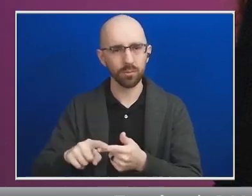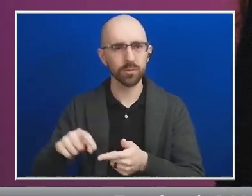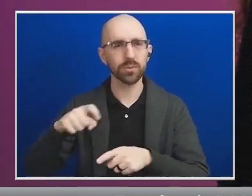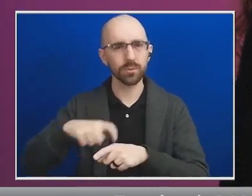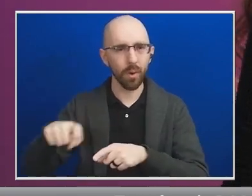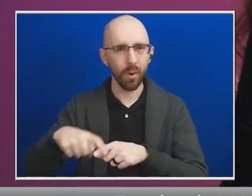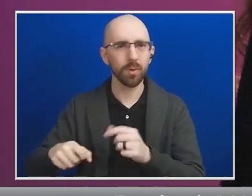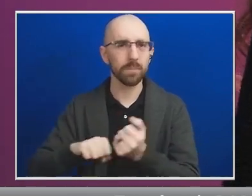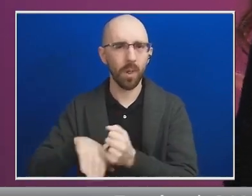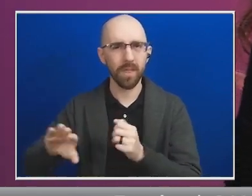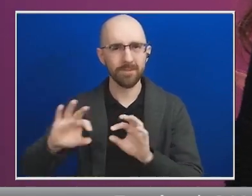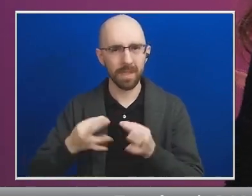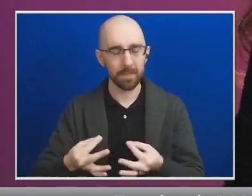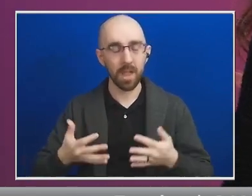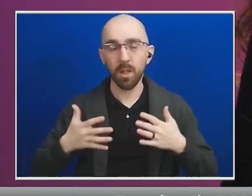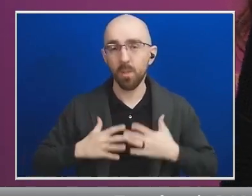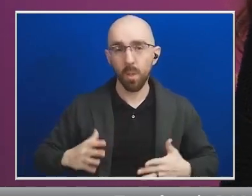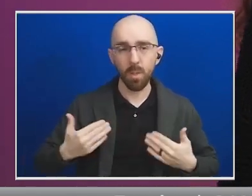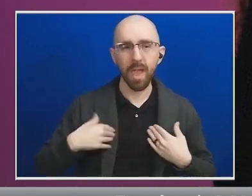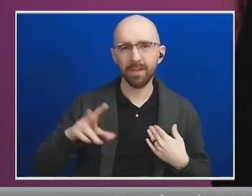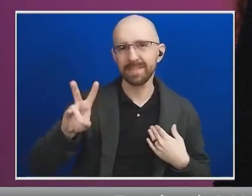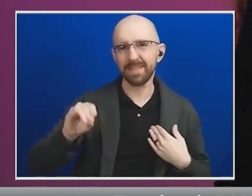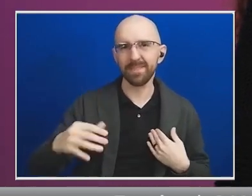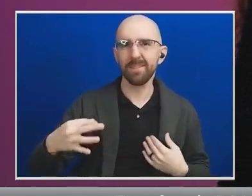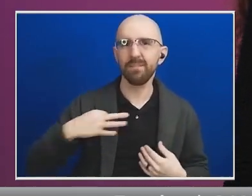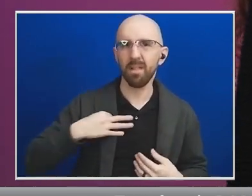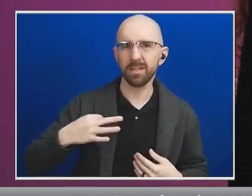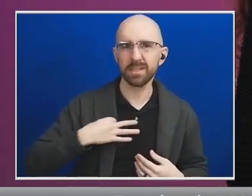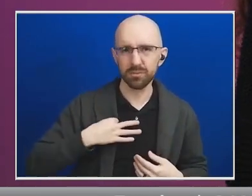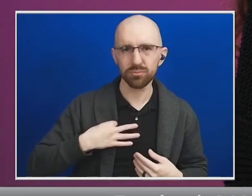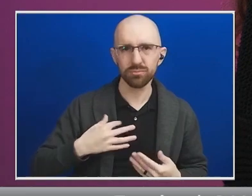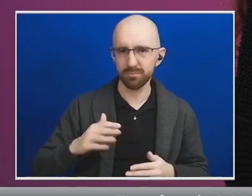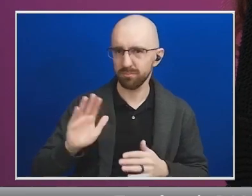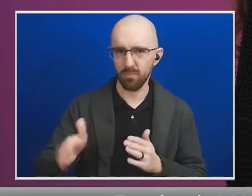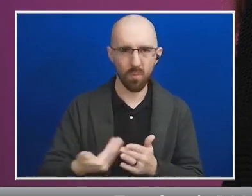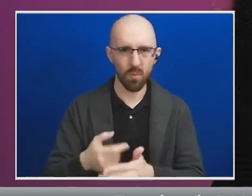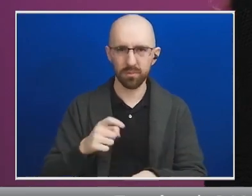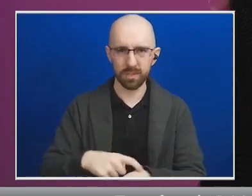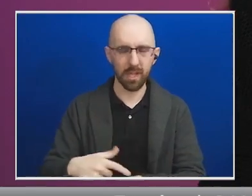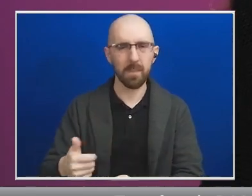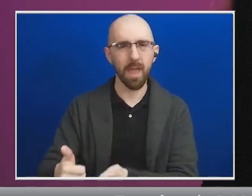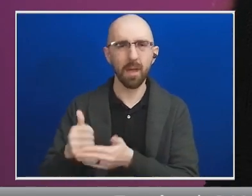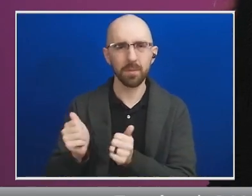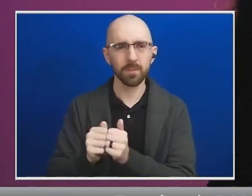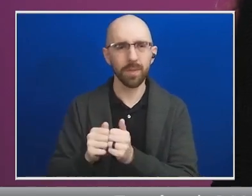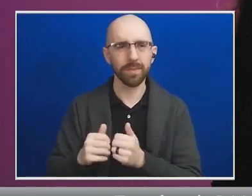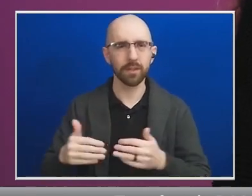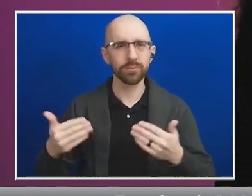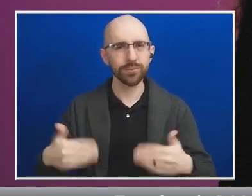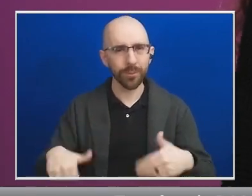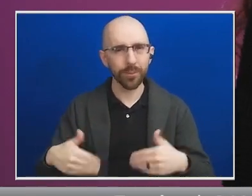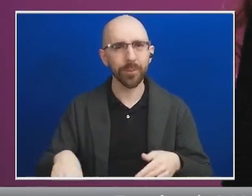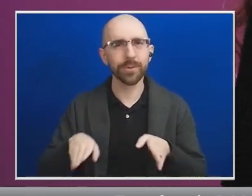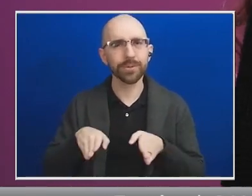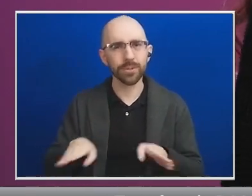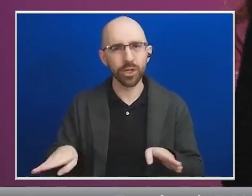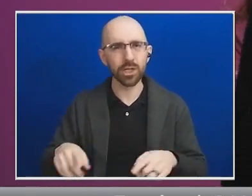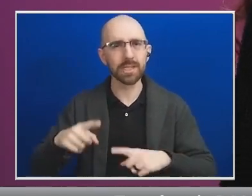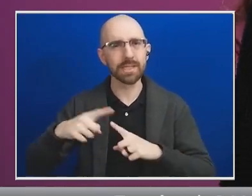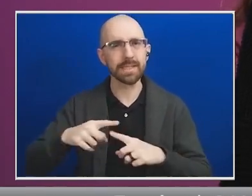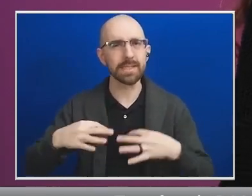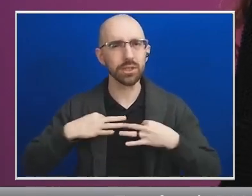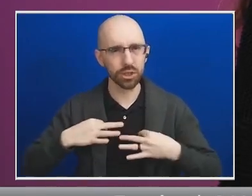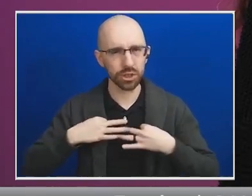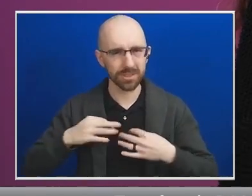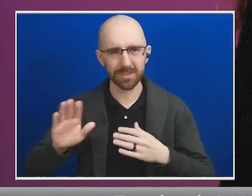we have 70 volunteers at all times that help us with the shorts and the skirts and the little t-shirts. So a lot of loving hands